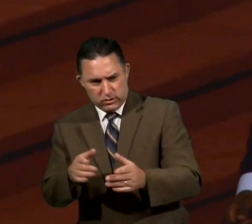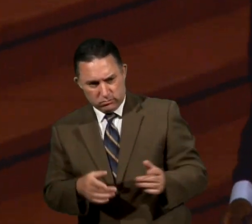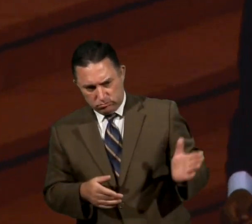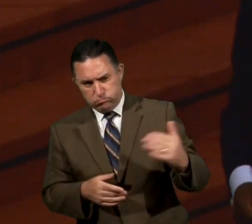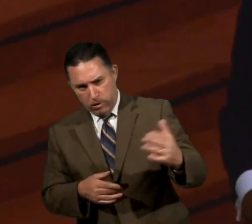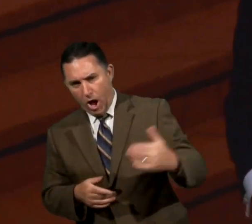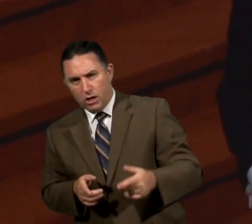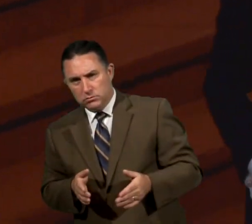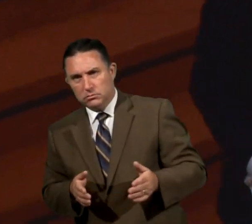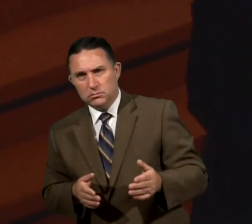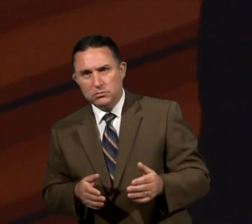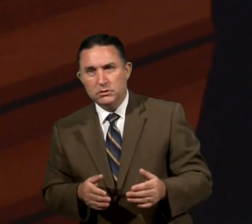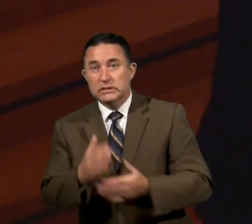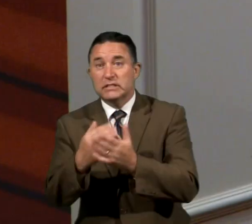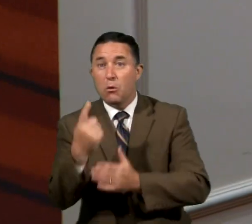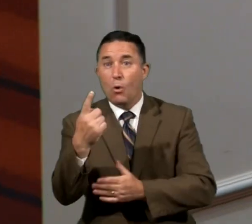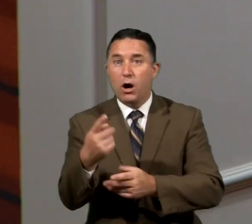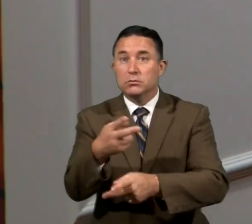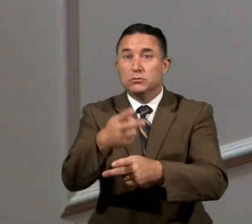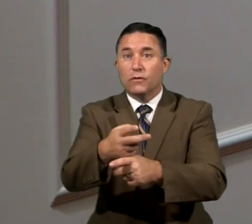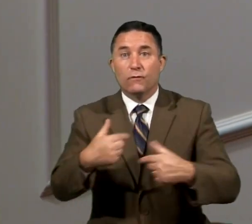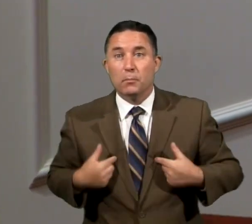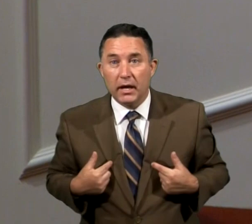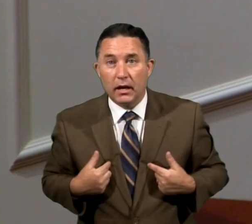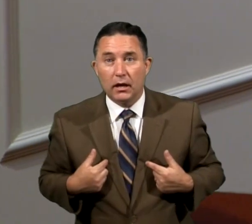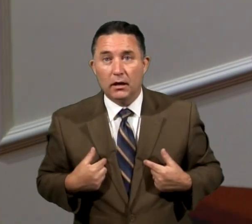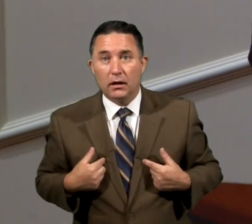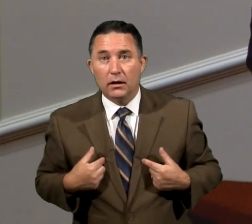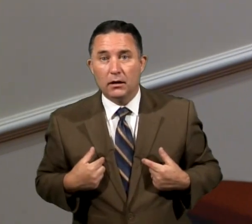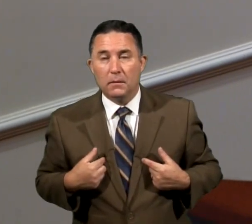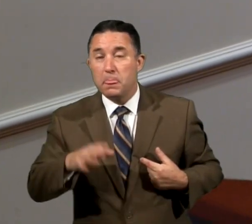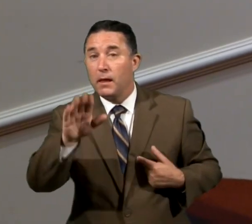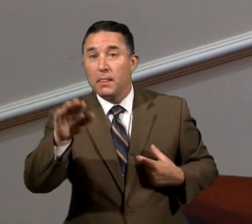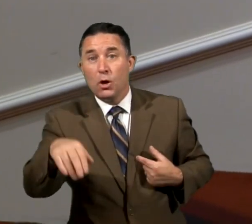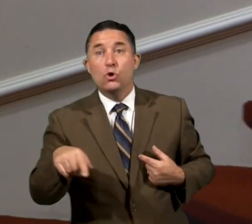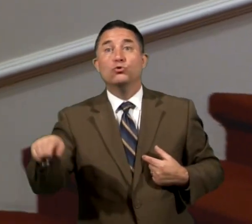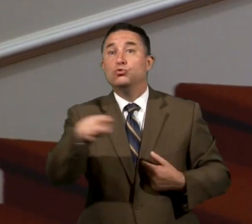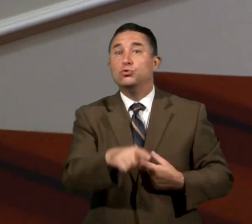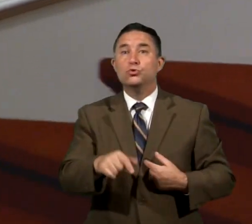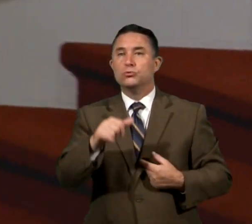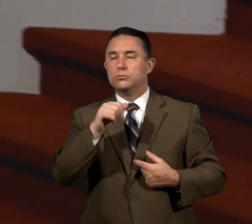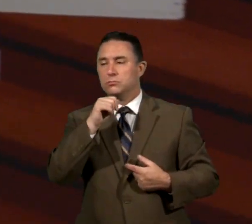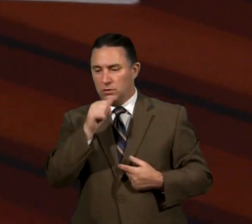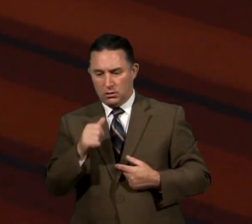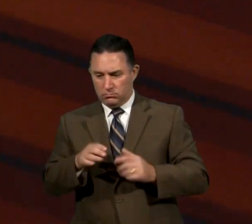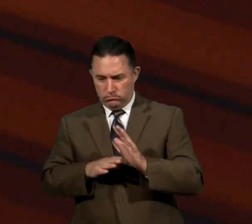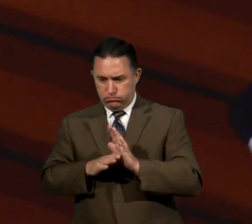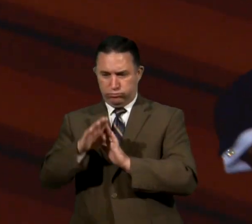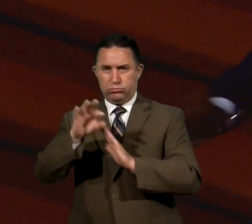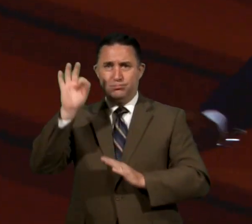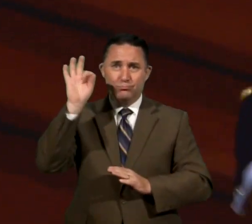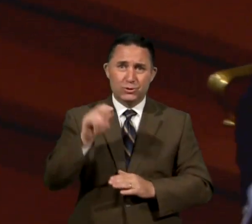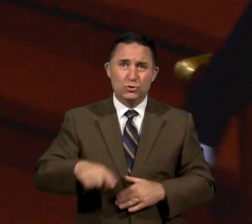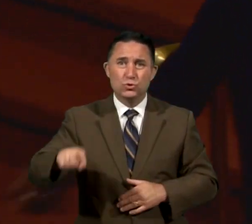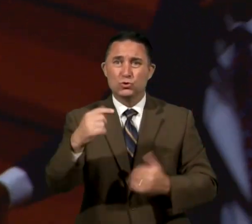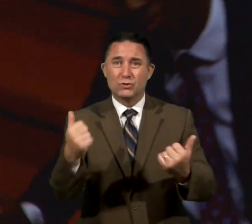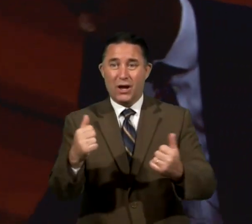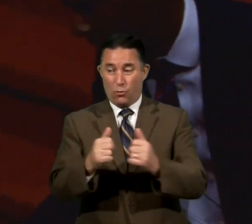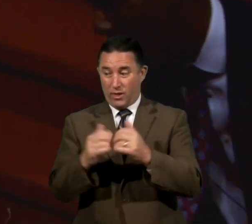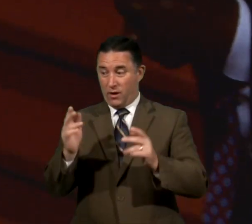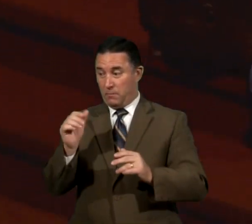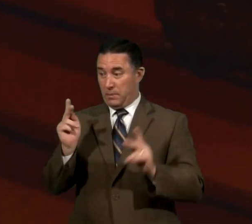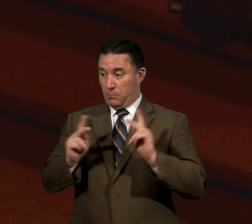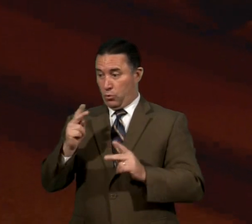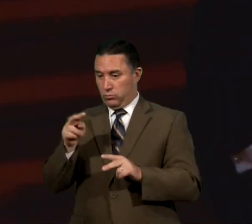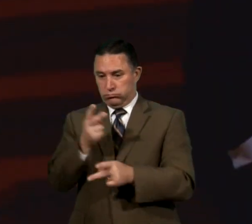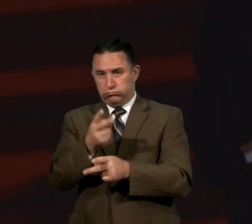road. Somebody looked out for me. Amen. Listen to you. You do not get where I am preaching to you right now if somebody else didn't